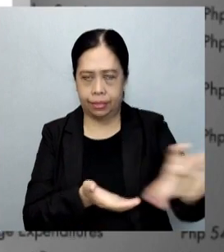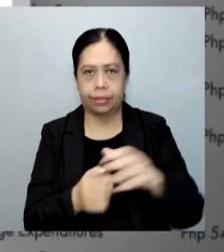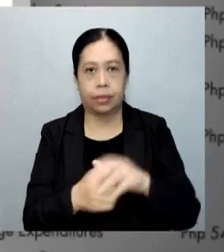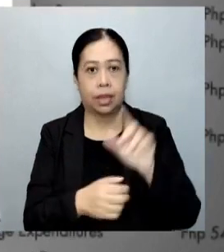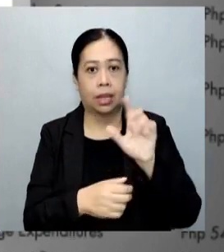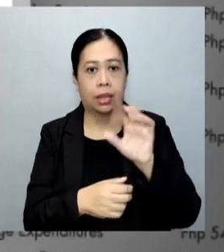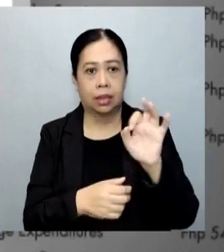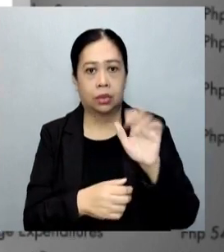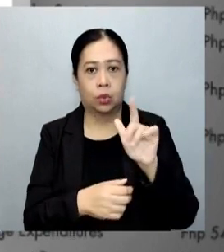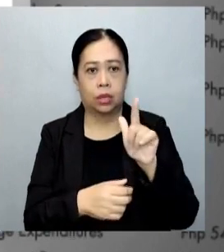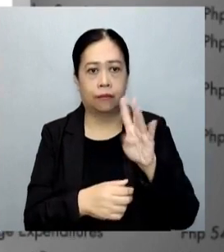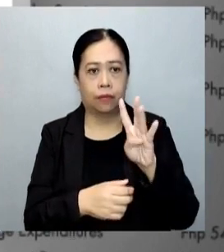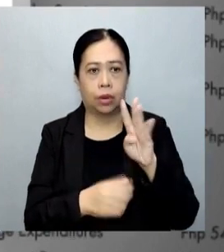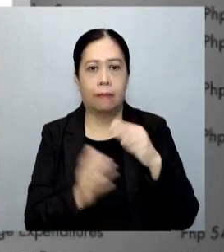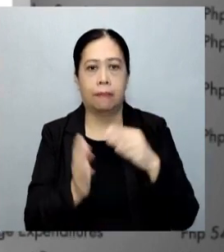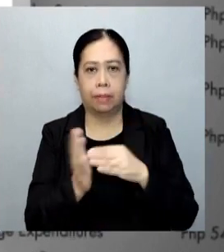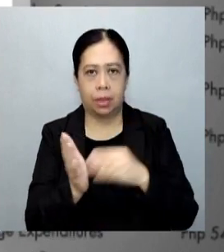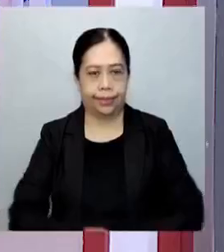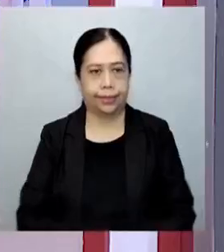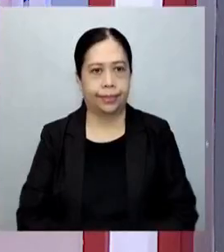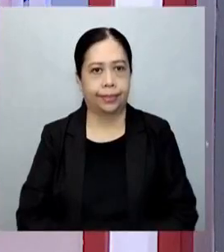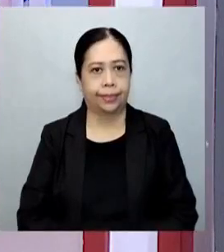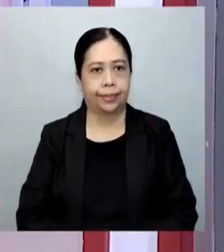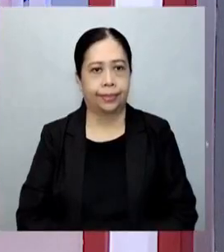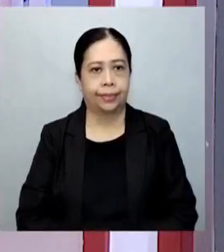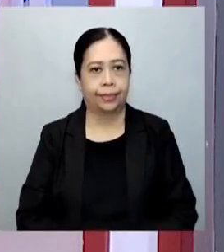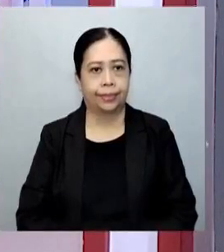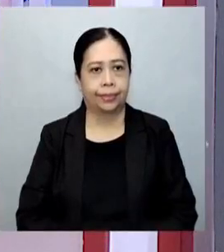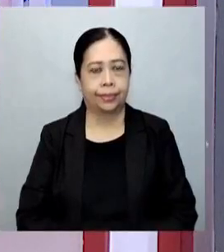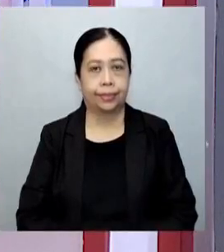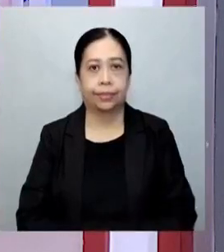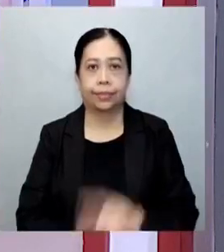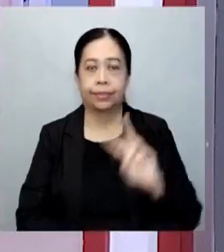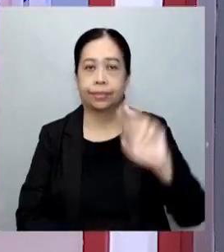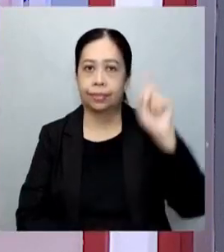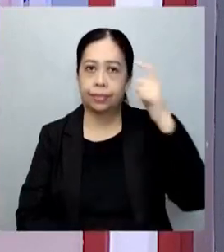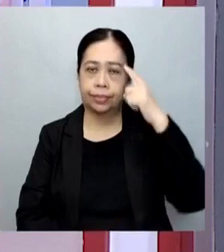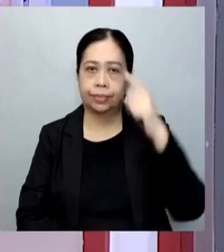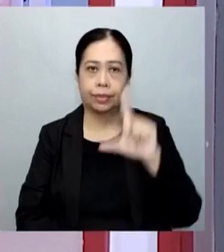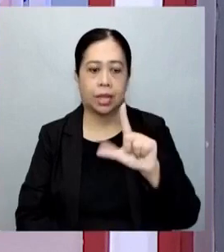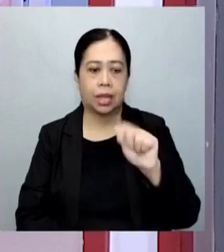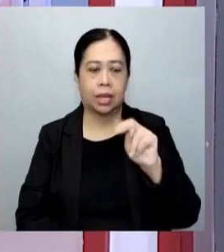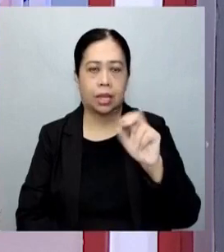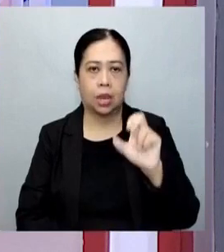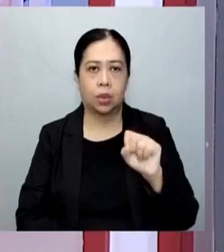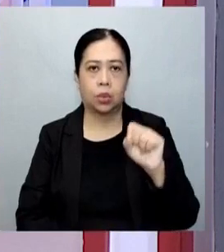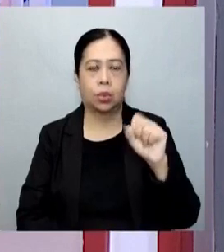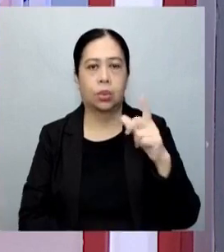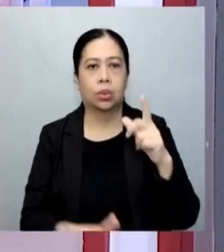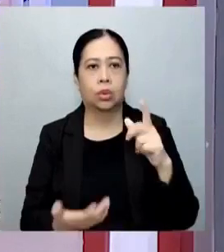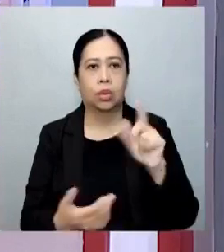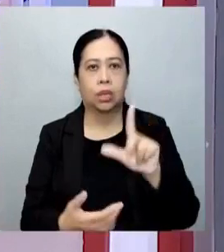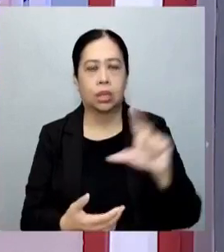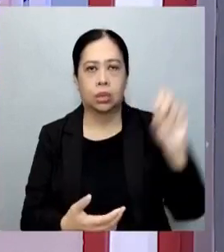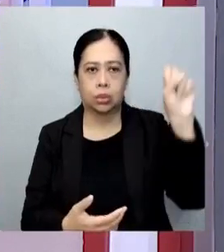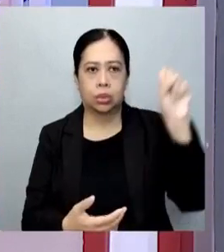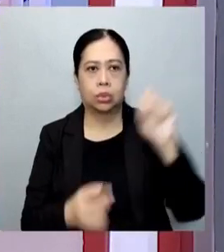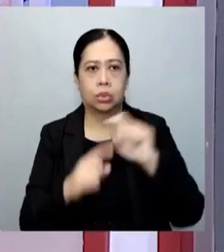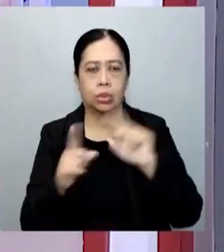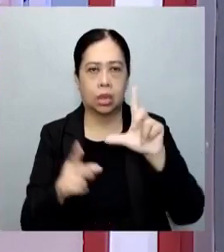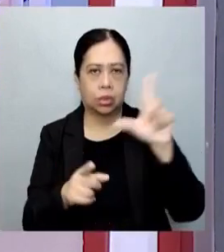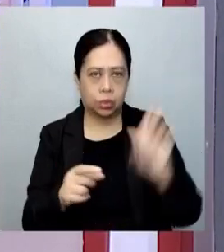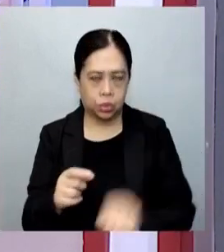924 billion pesos. The Vice Governor of Lanao del Sur expressing dissatisfaction with government's efforts